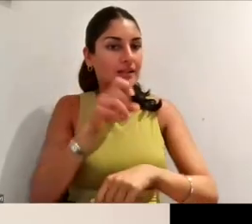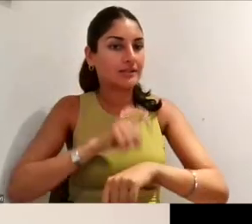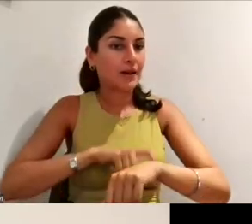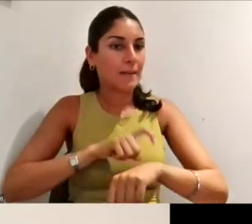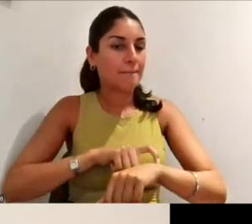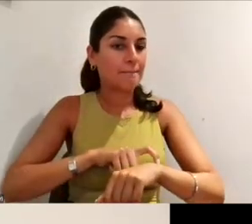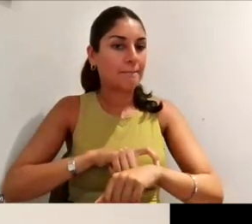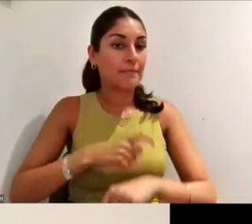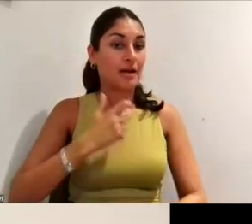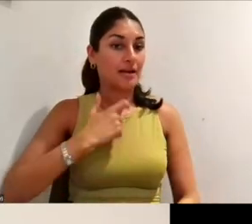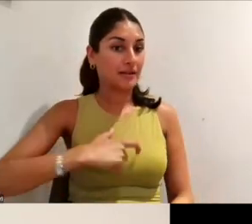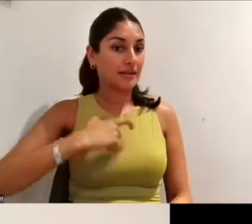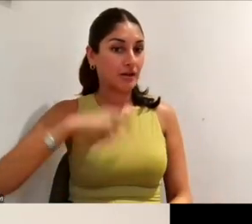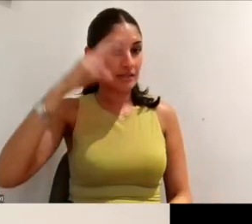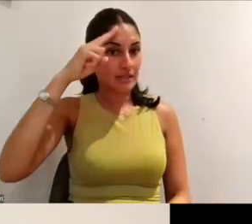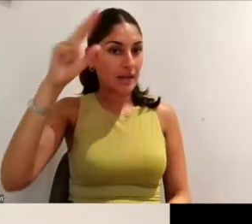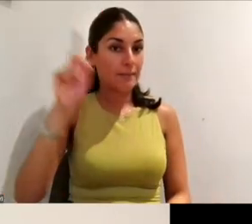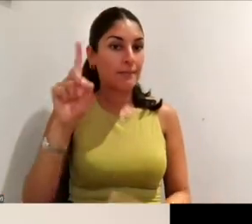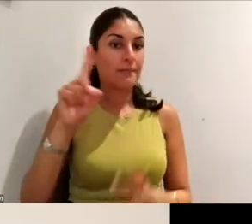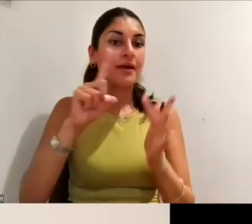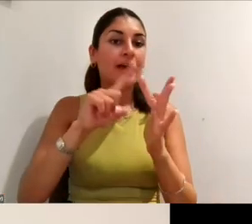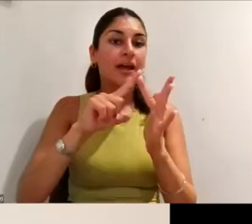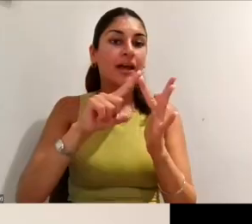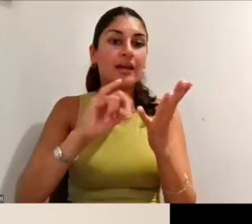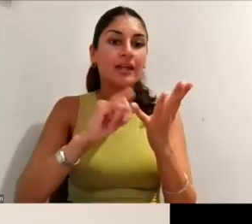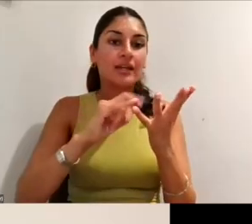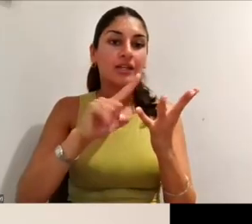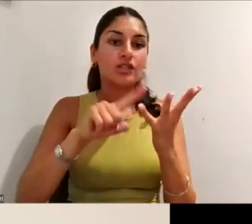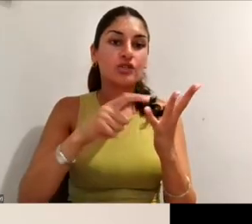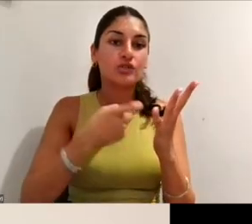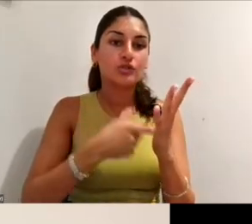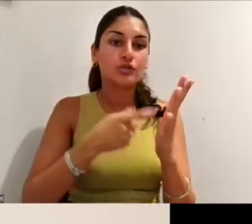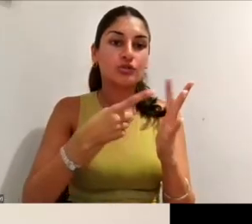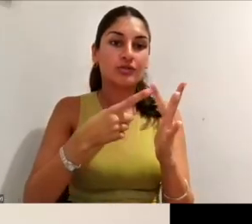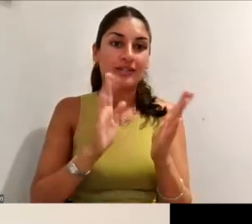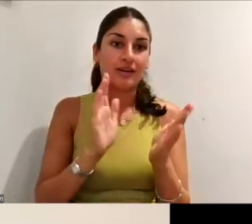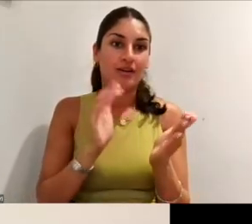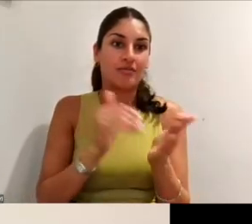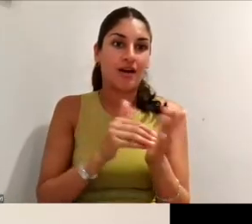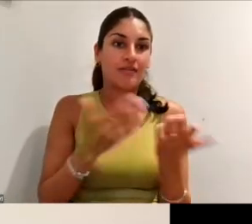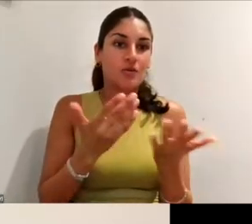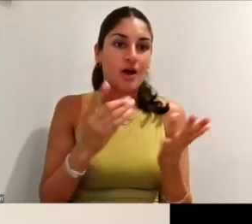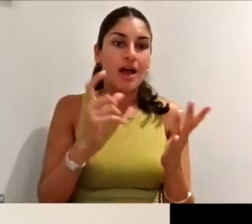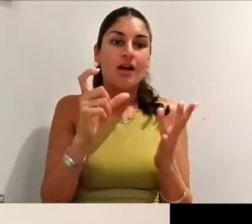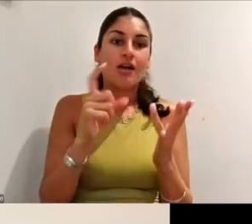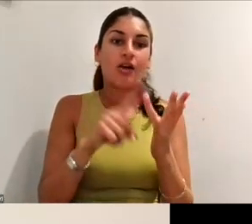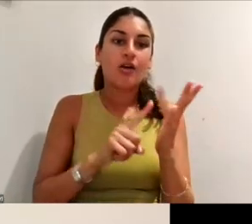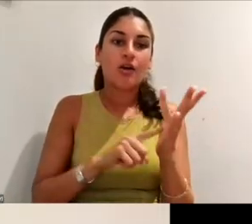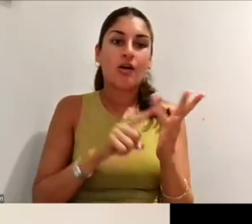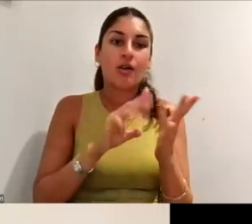Suri, just as she has touched down in Colombo.